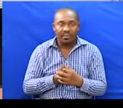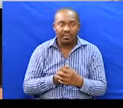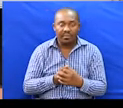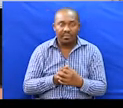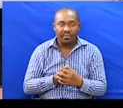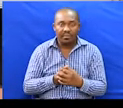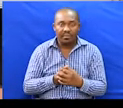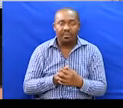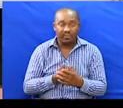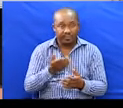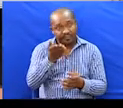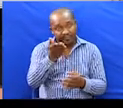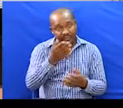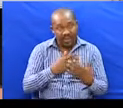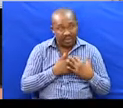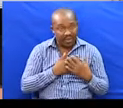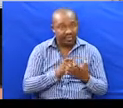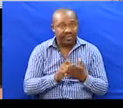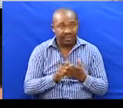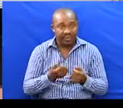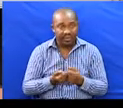So, my dear student,